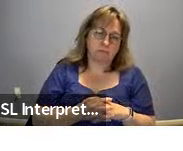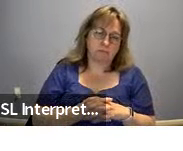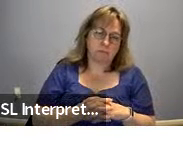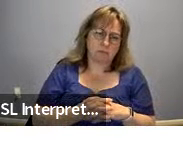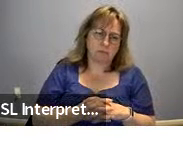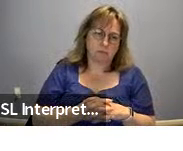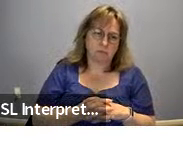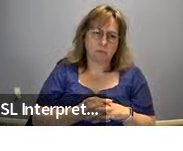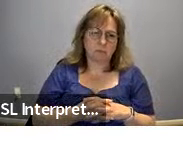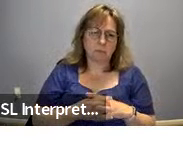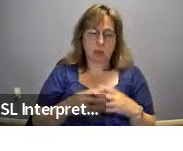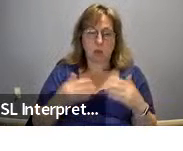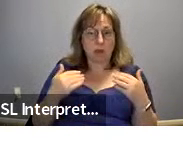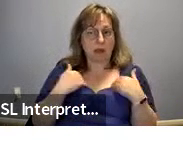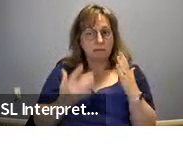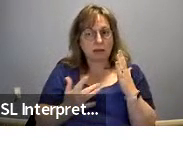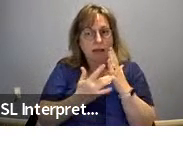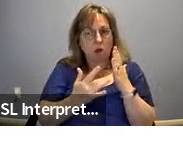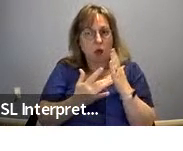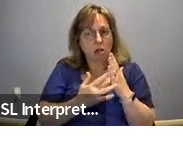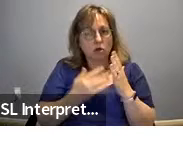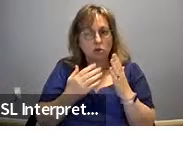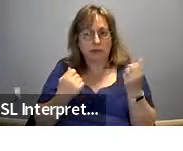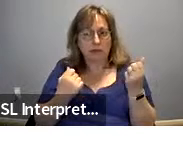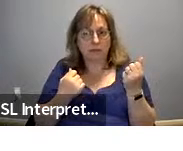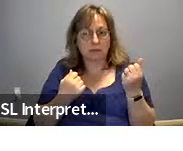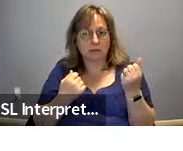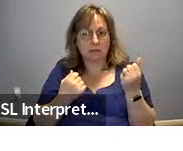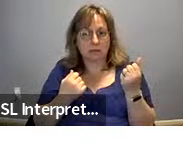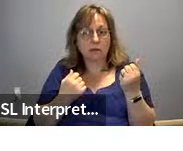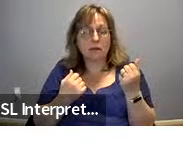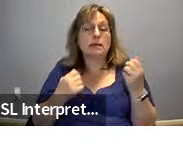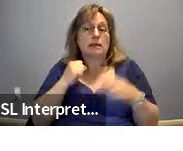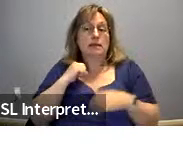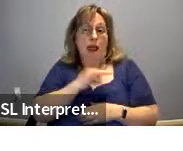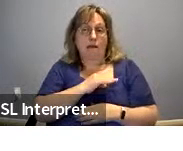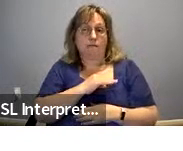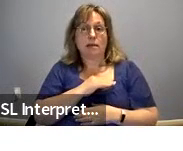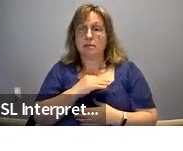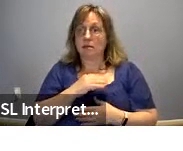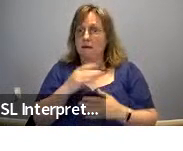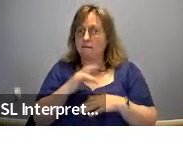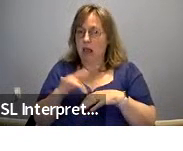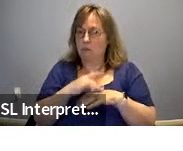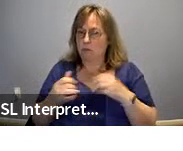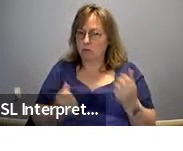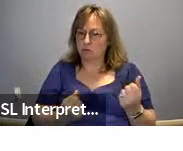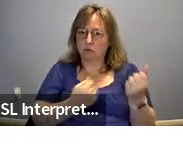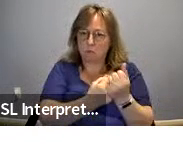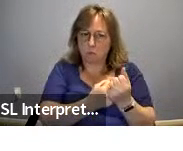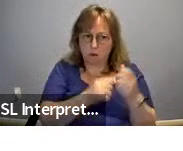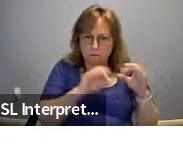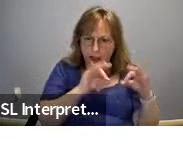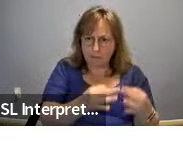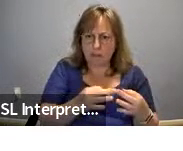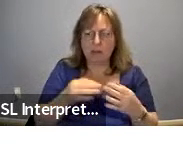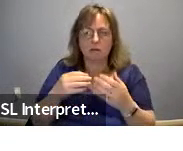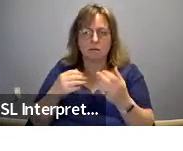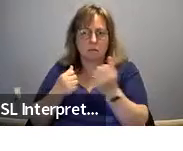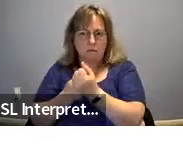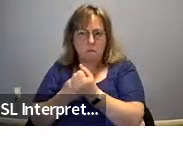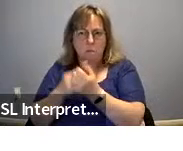And we do have technology staff available to support students and families as well. So you are always welcome to reach out to us.